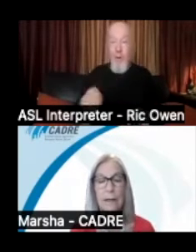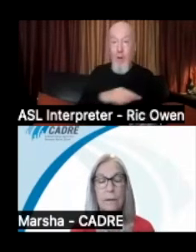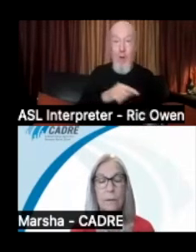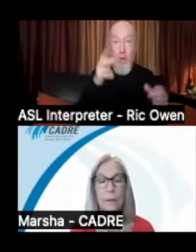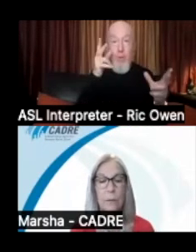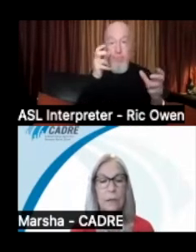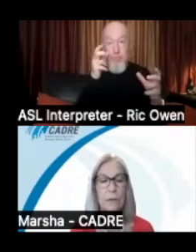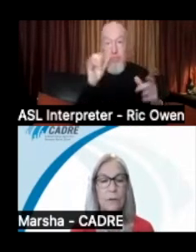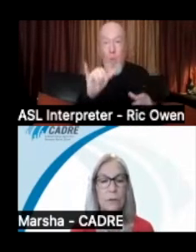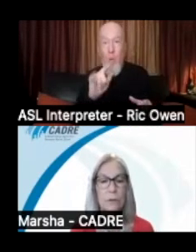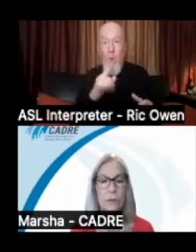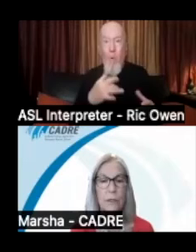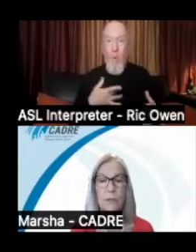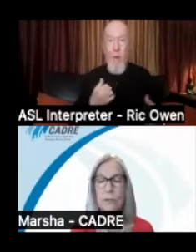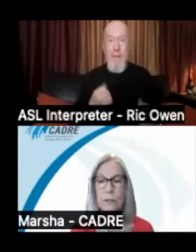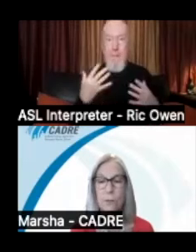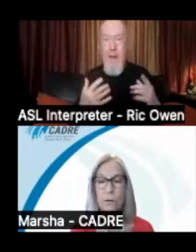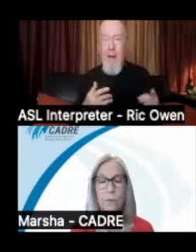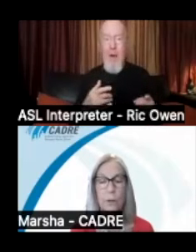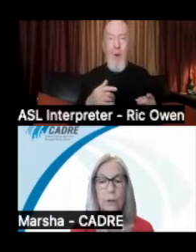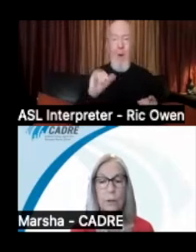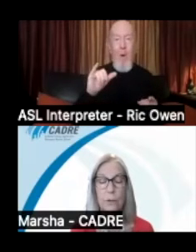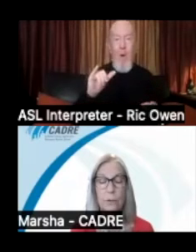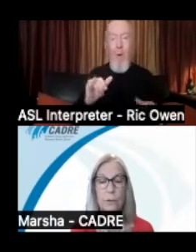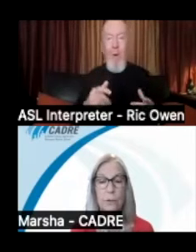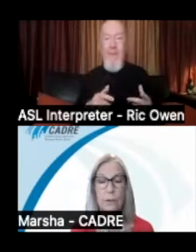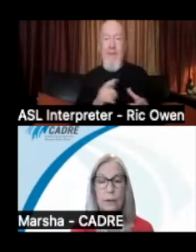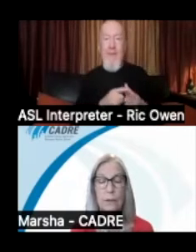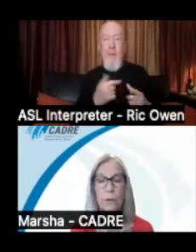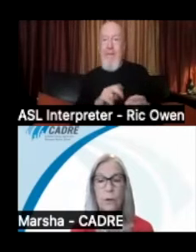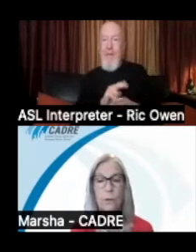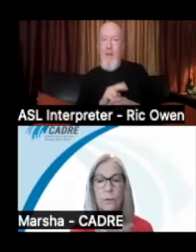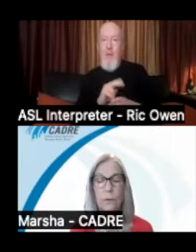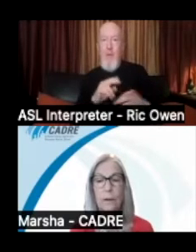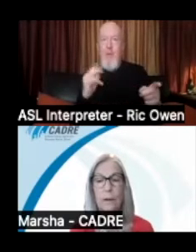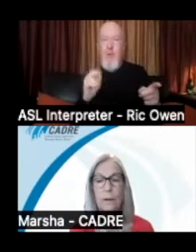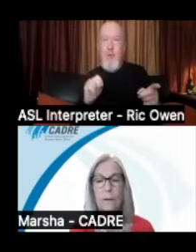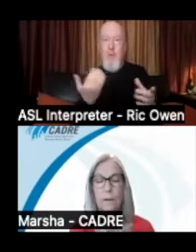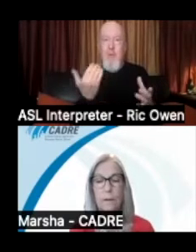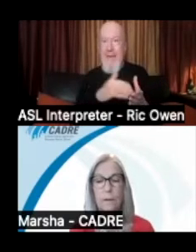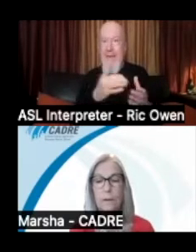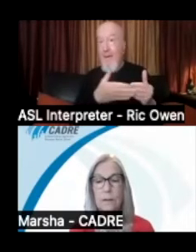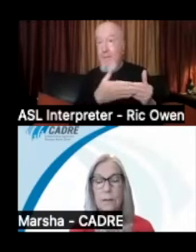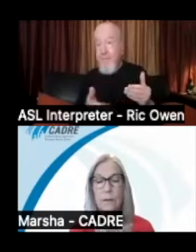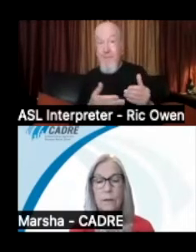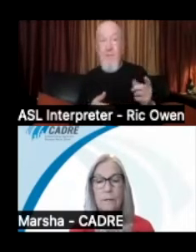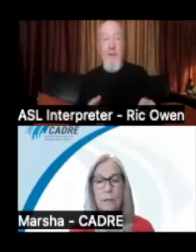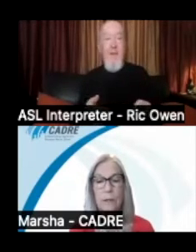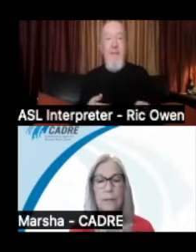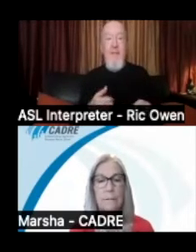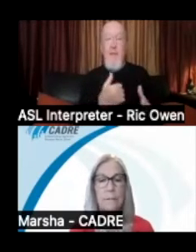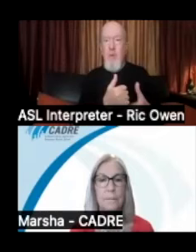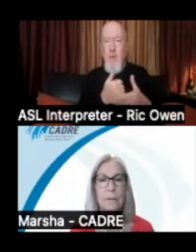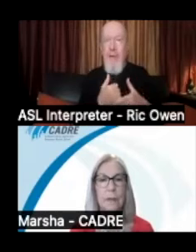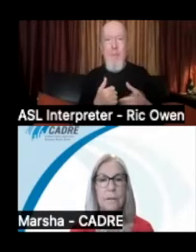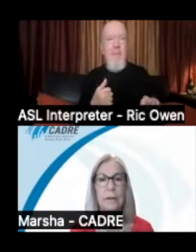say, and that we can use her as a resource as we go forward to trying to work through the things that we don't have in place